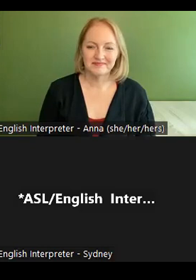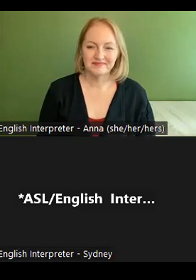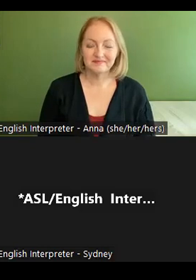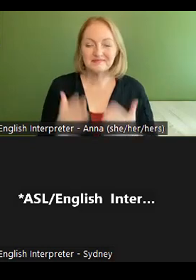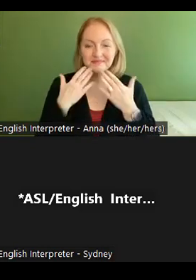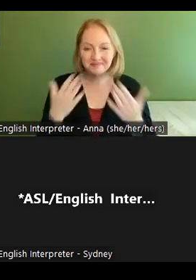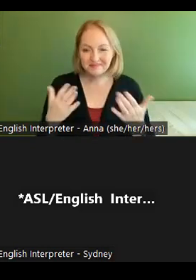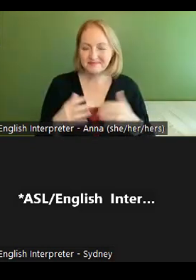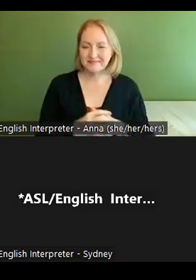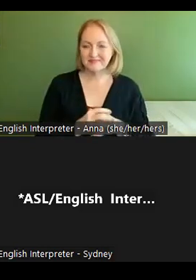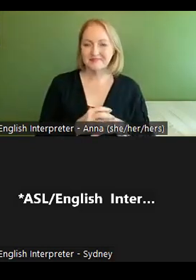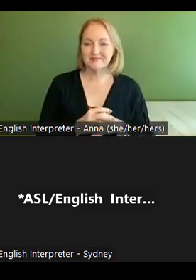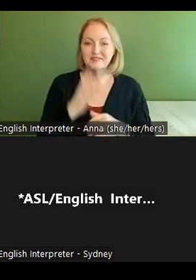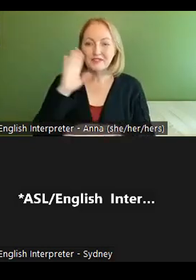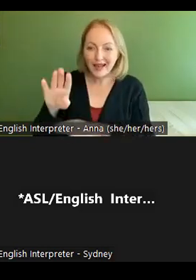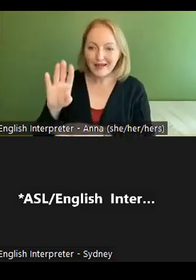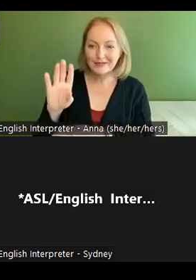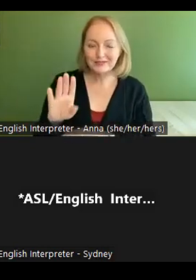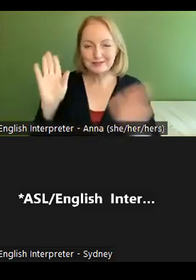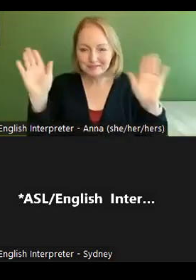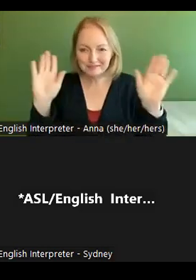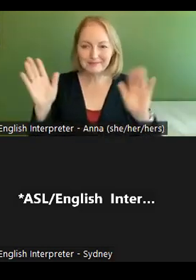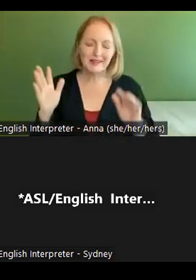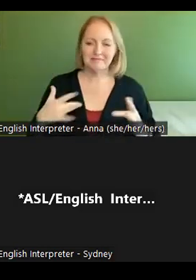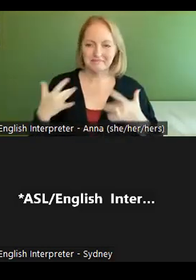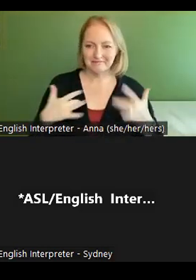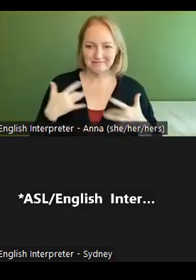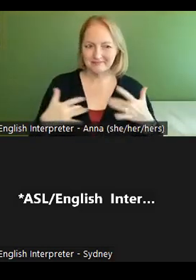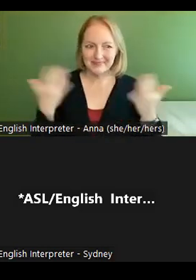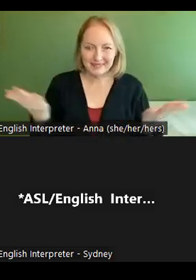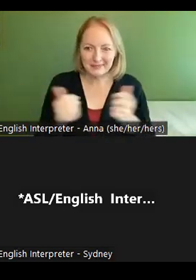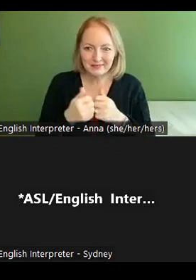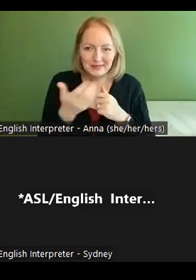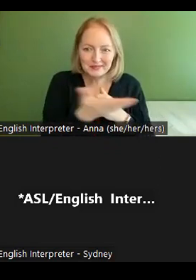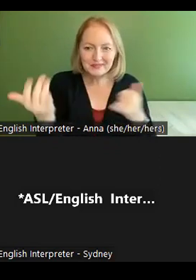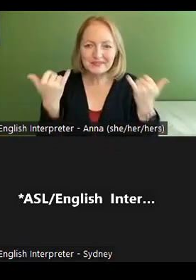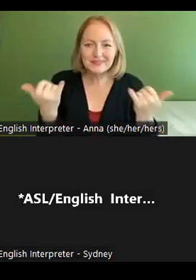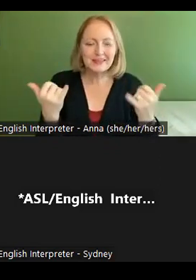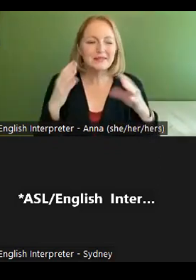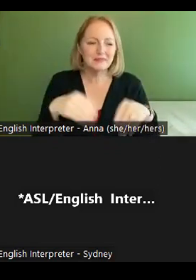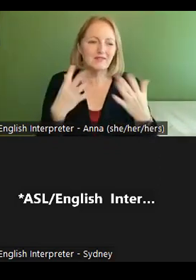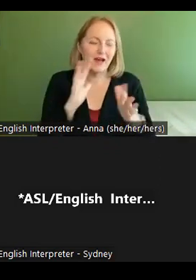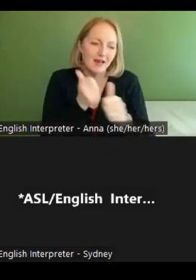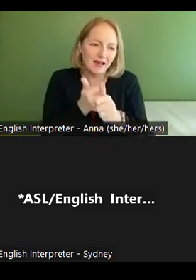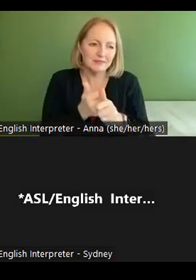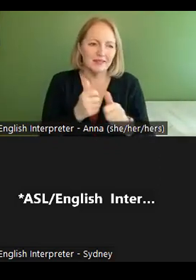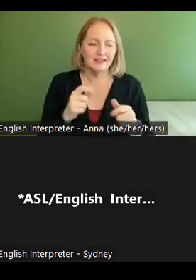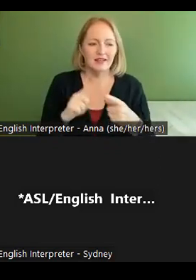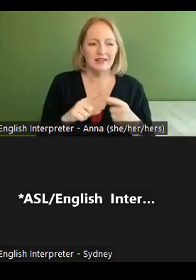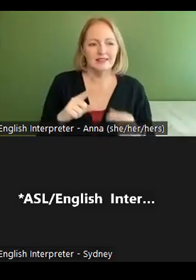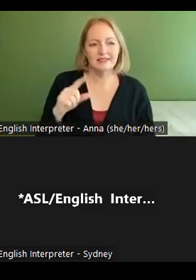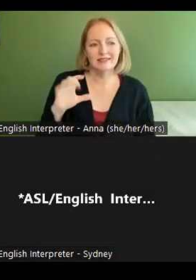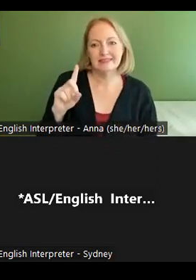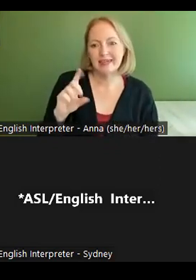Thank you. And so good afternoon. I'm so excited to be here with you today to provide an update on the